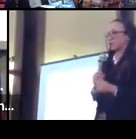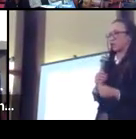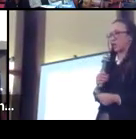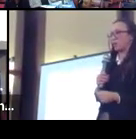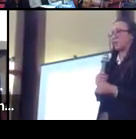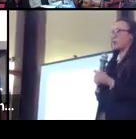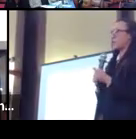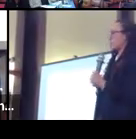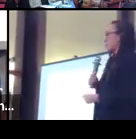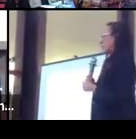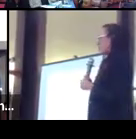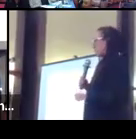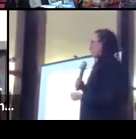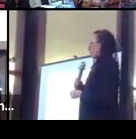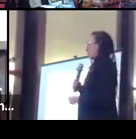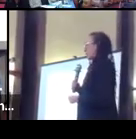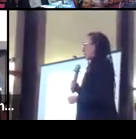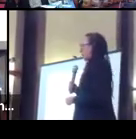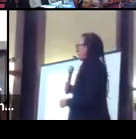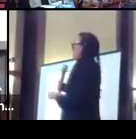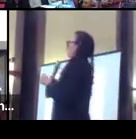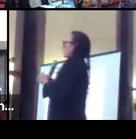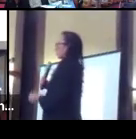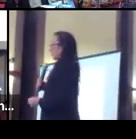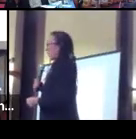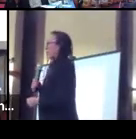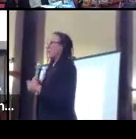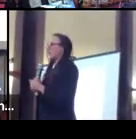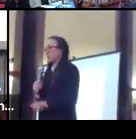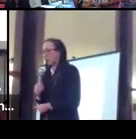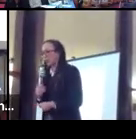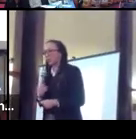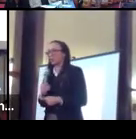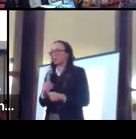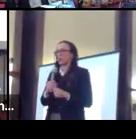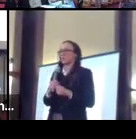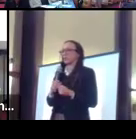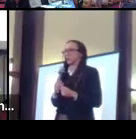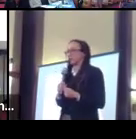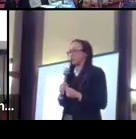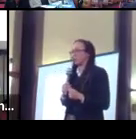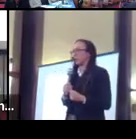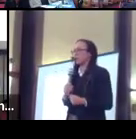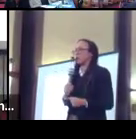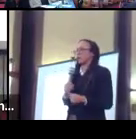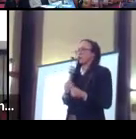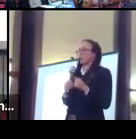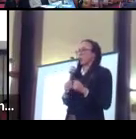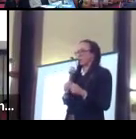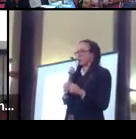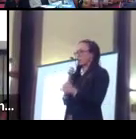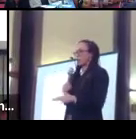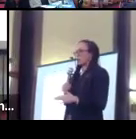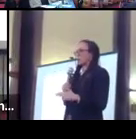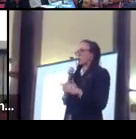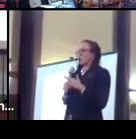of the things in this document that we didn't originally anticipate, we should do that. And this document gives you the flexibility to do that.